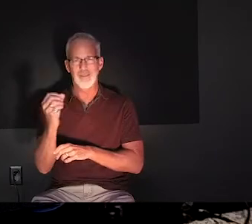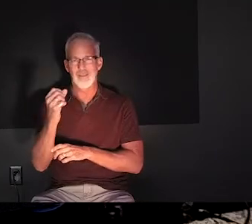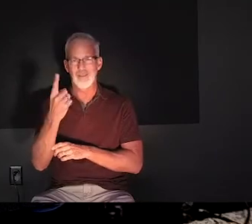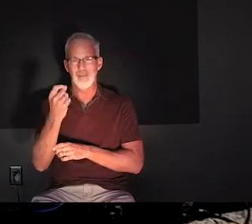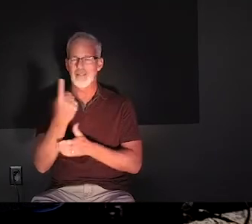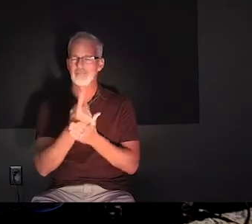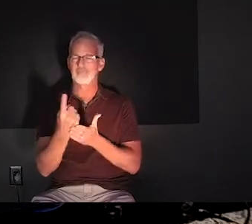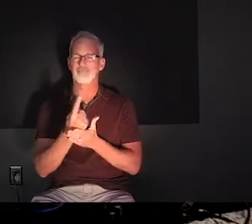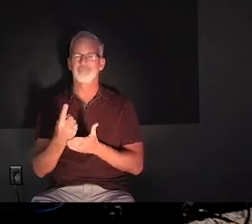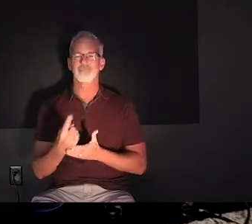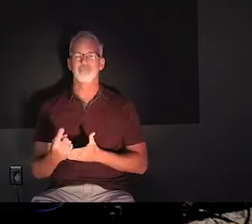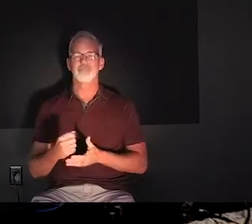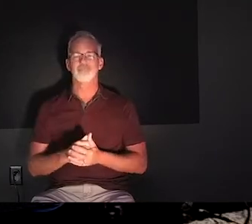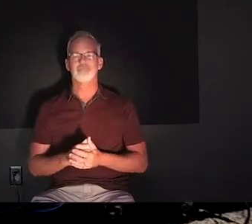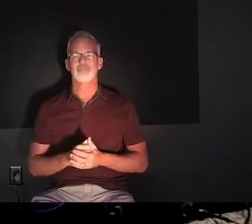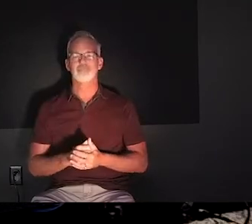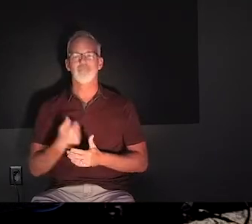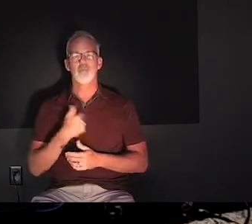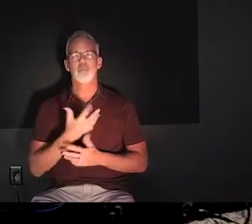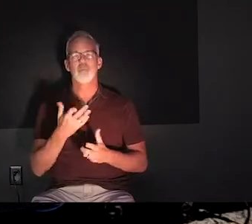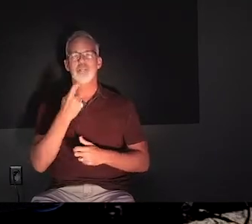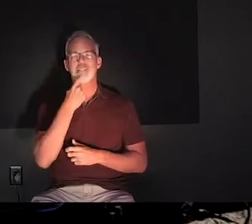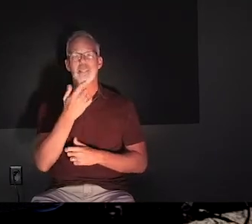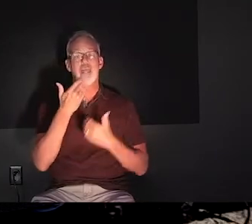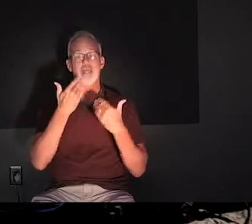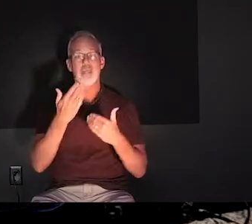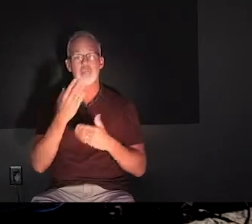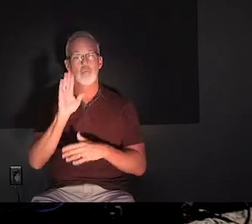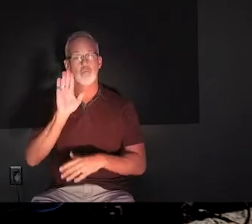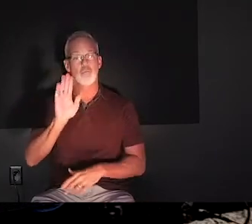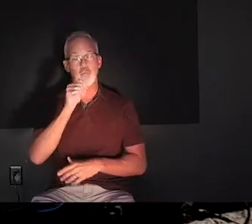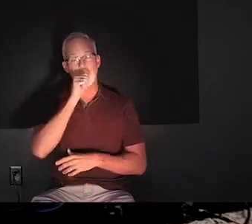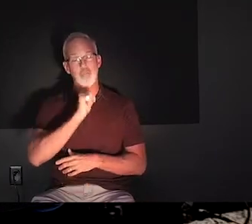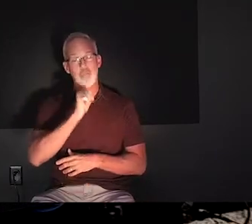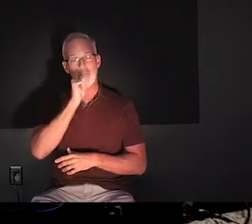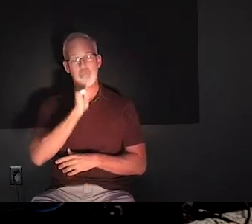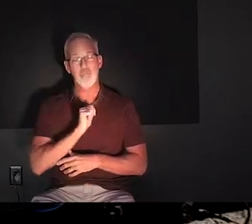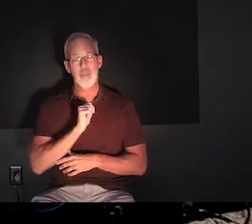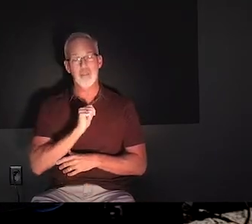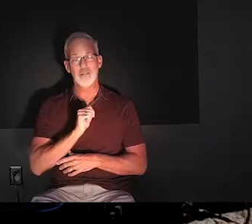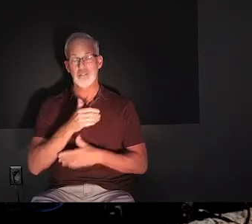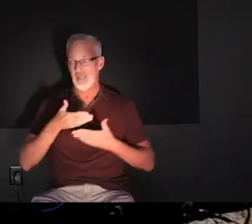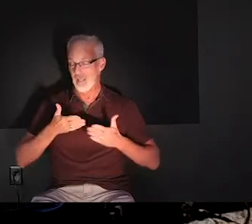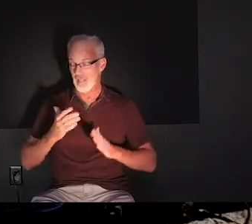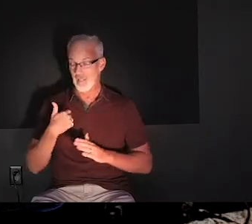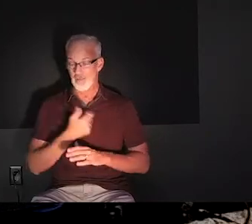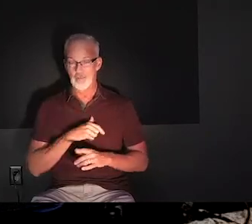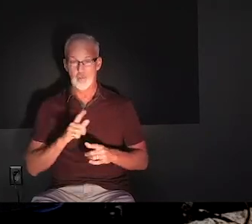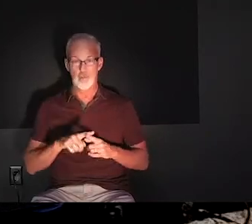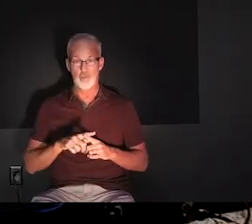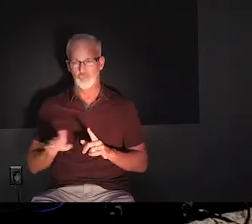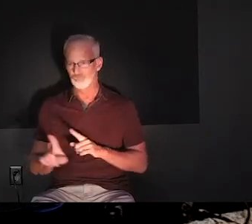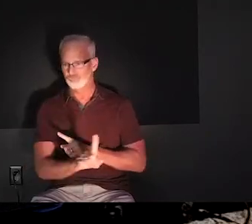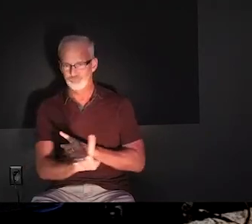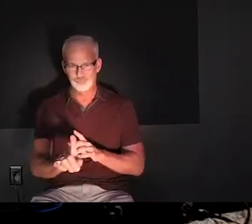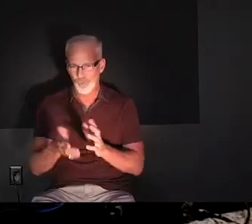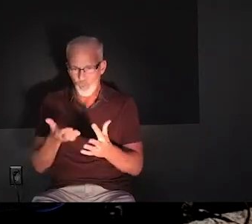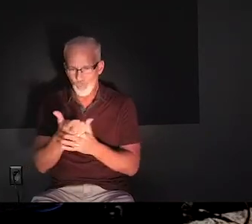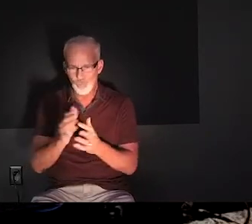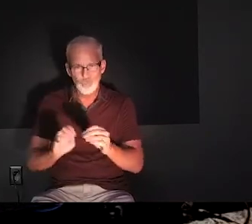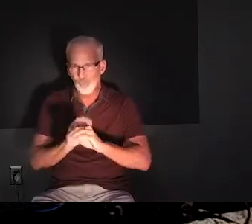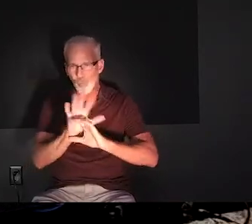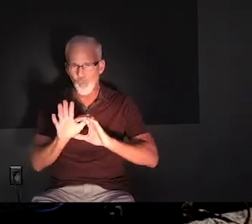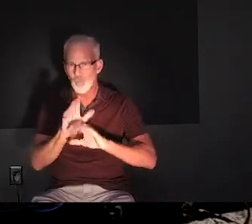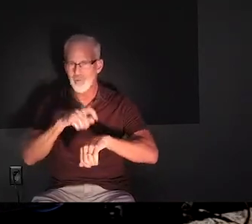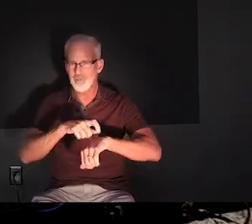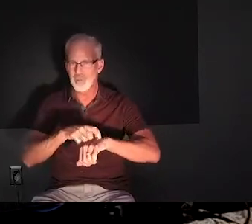and 11. We just want to say thank you for your patience as you have allowed us to navigate this season in the life of